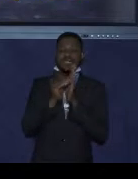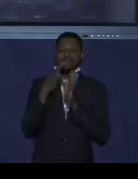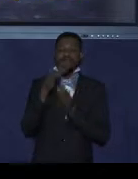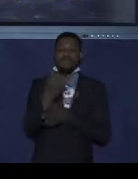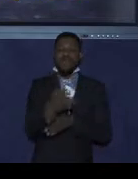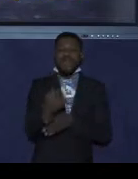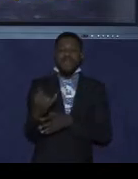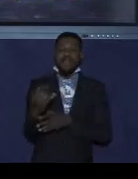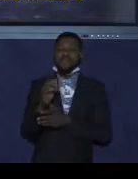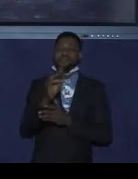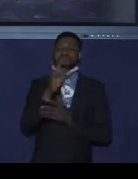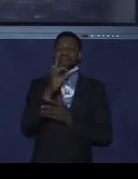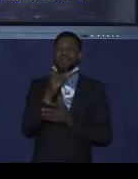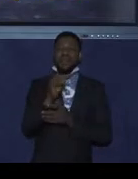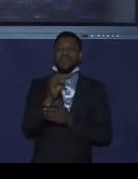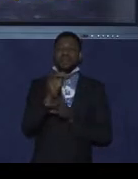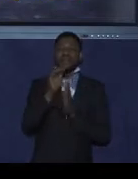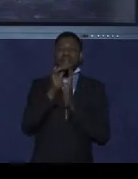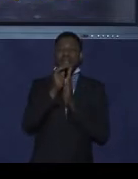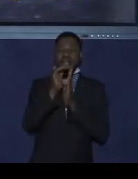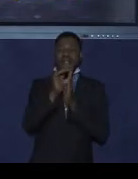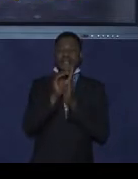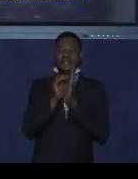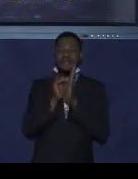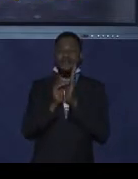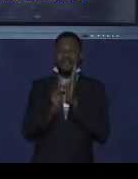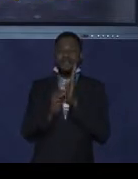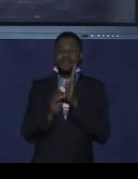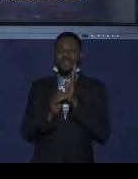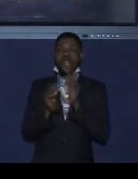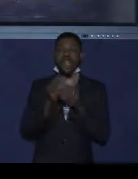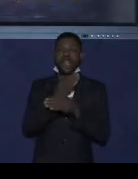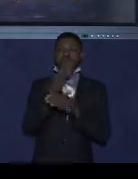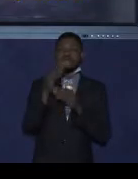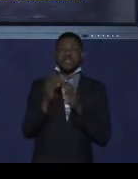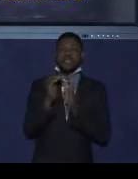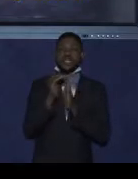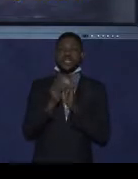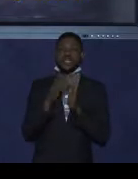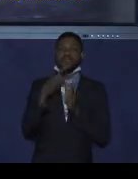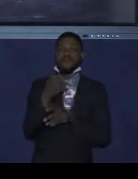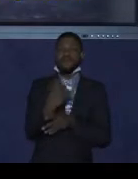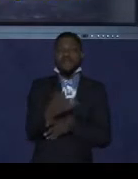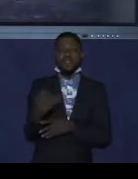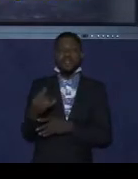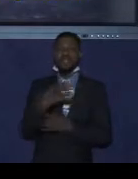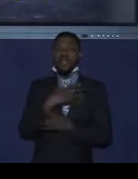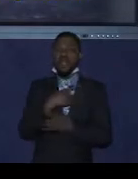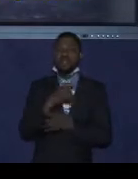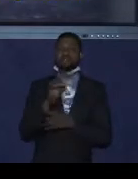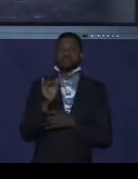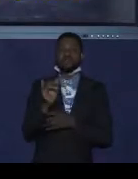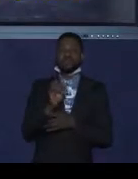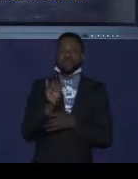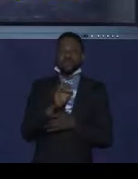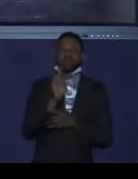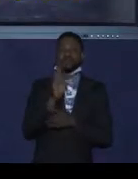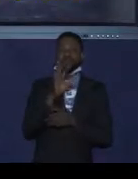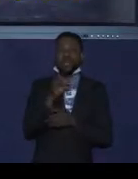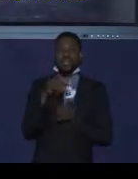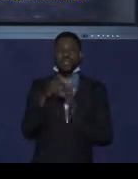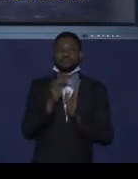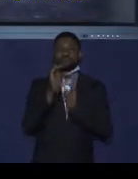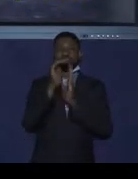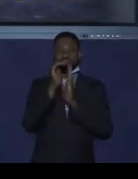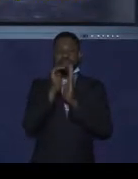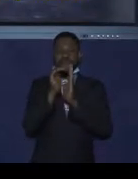items, usually alphabetical. A complete list of items, and they're usually in the